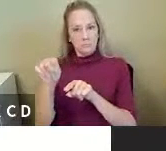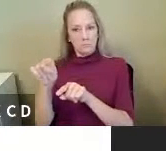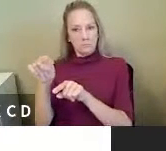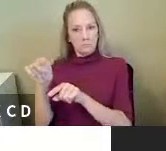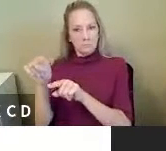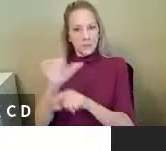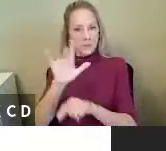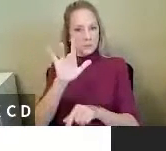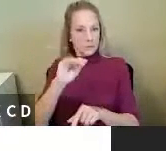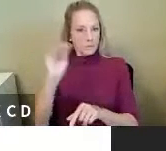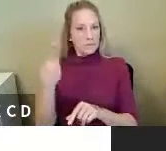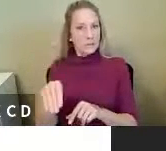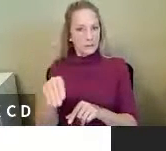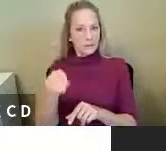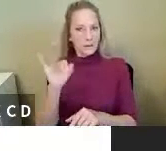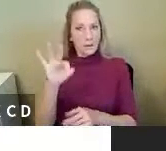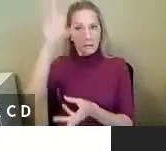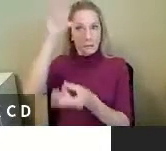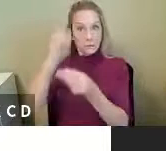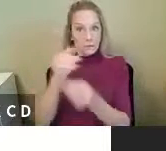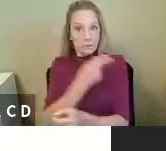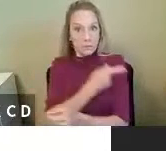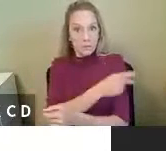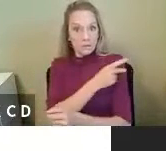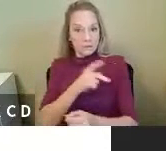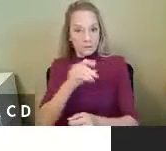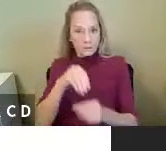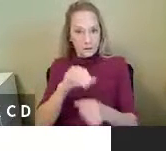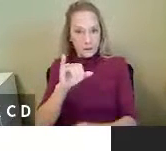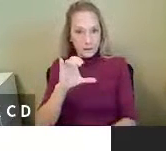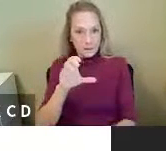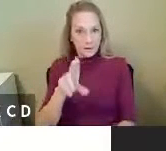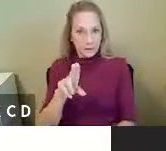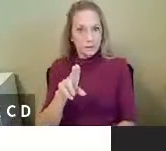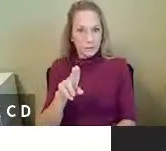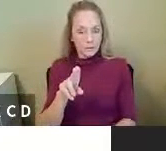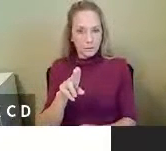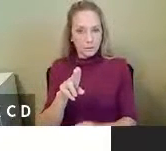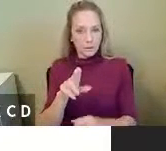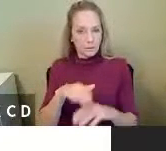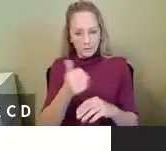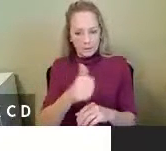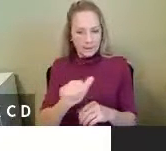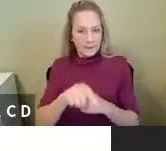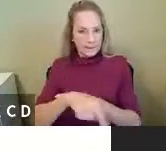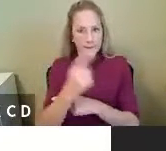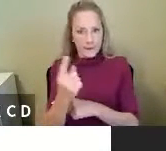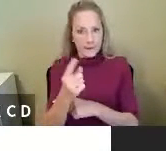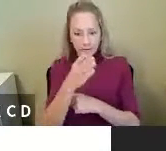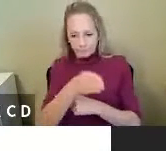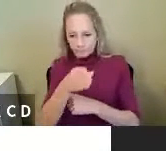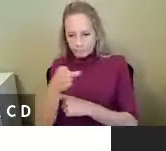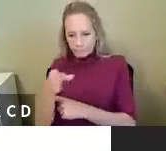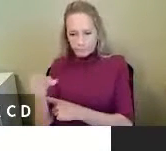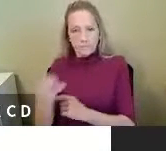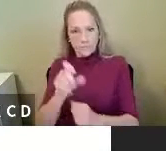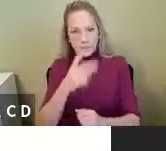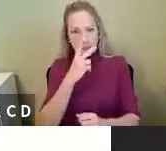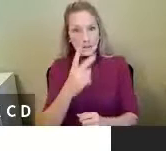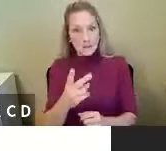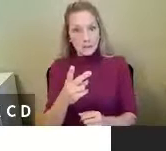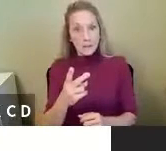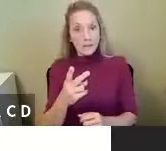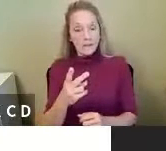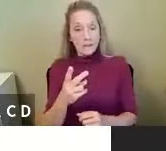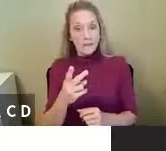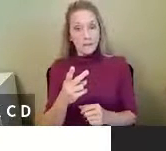25-ish% of total that are in the intensive care unit on any given day. And then you can also see that ever